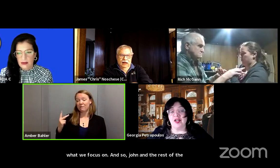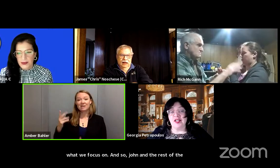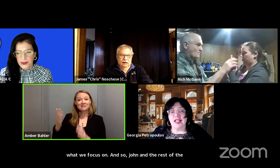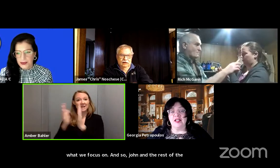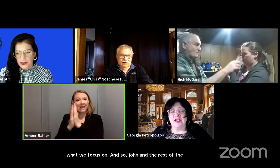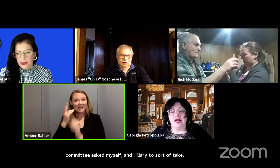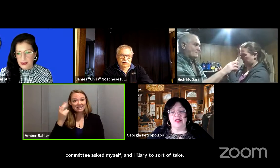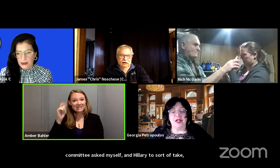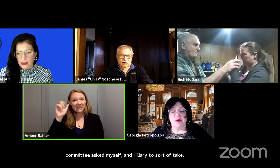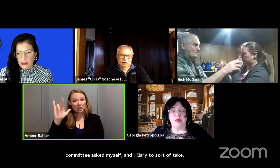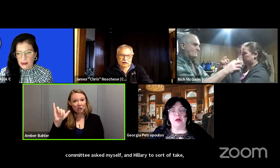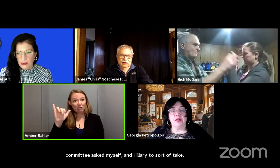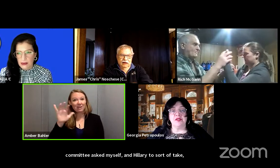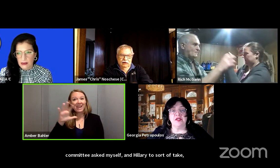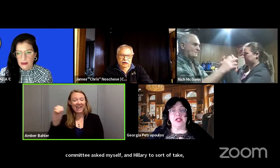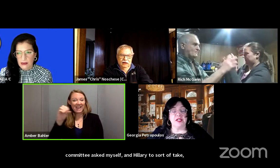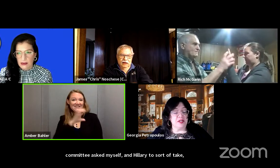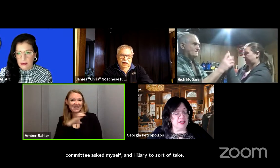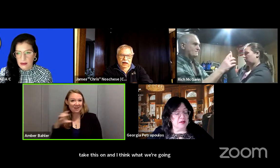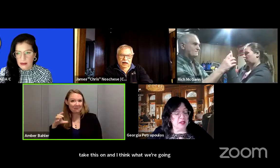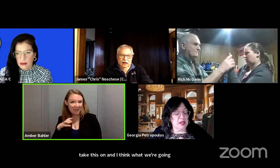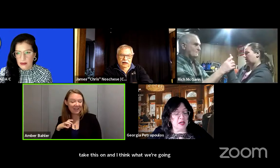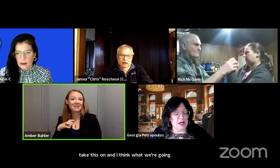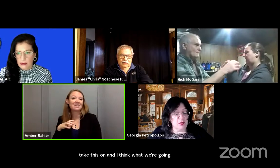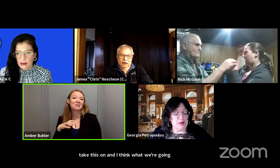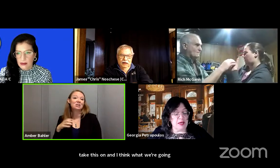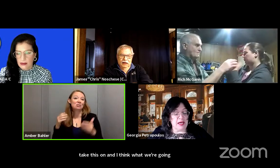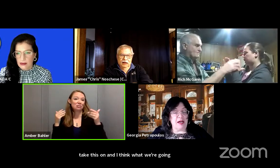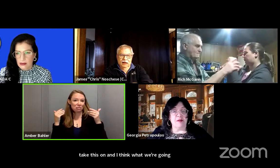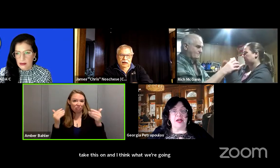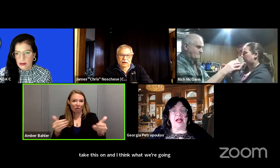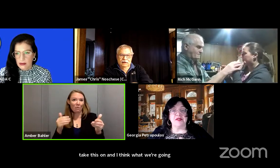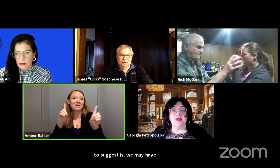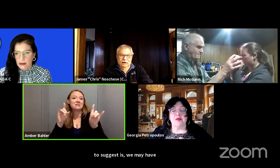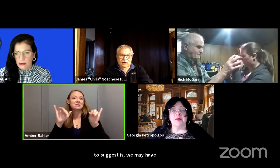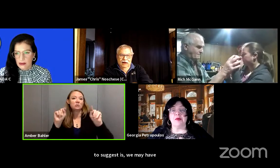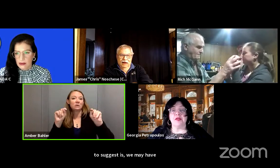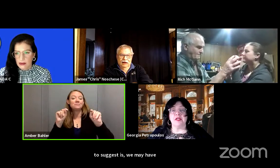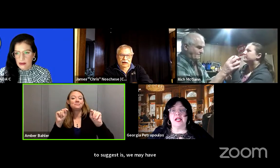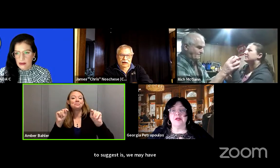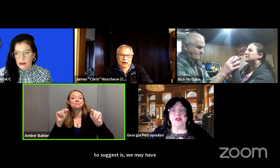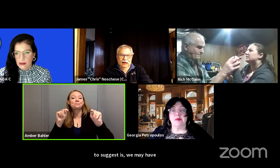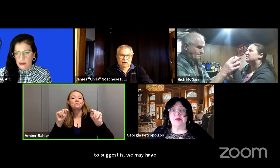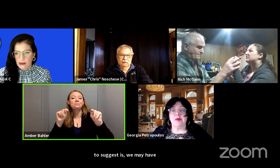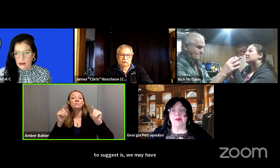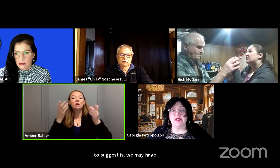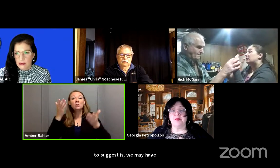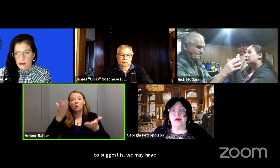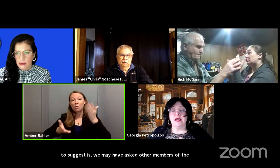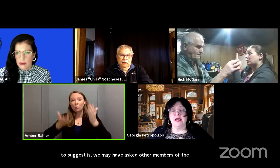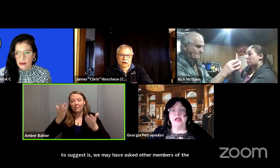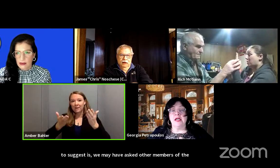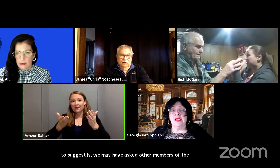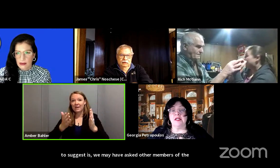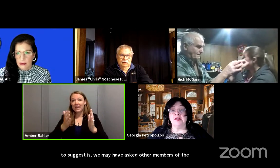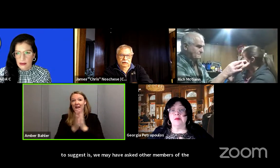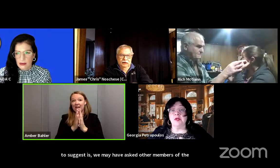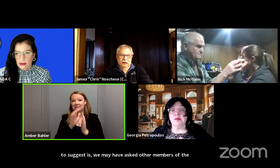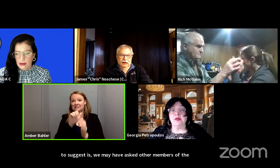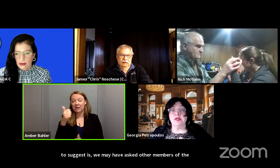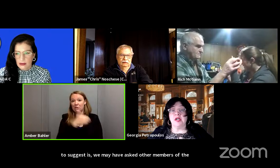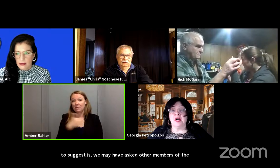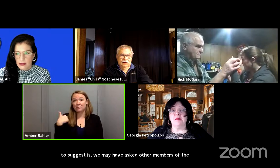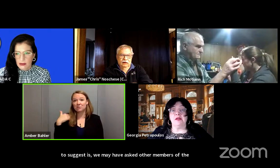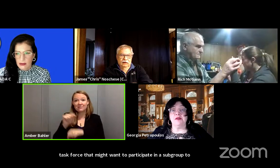take this on. And I think what we're going to suggest is we may have ask other members of the task force that might want to participate in